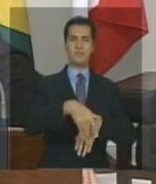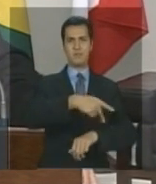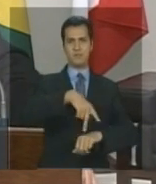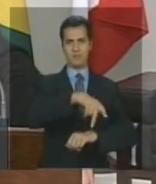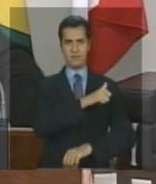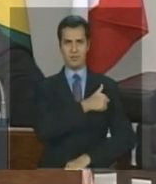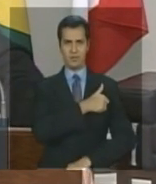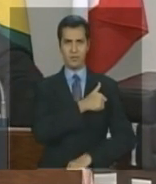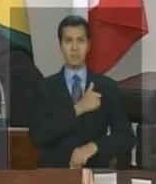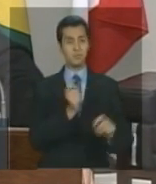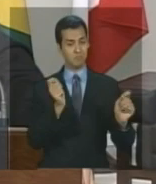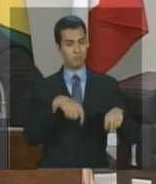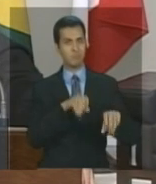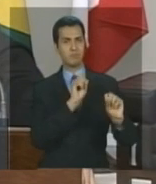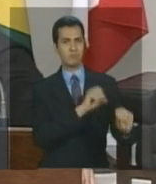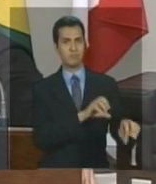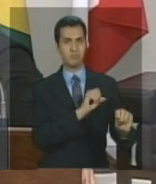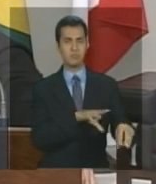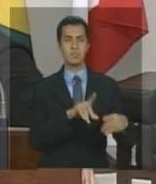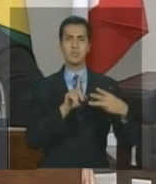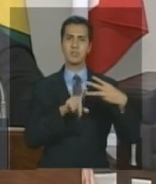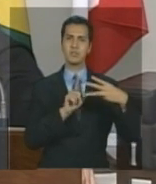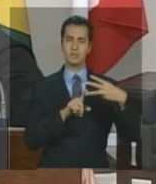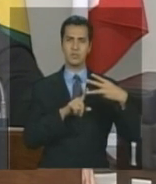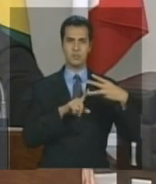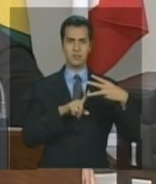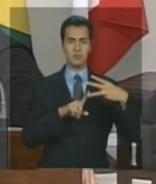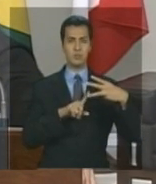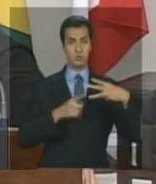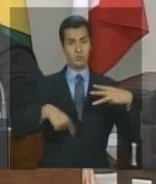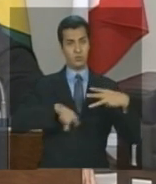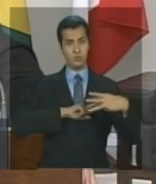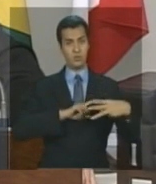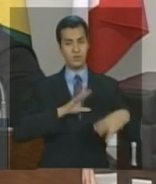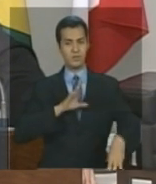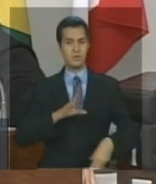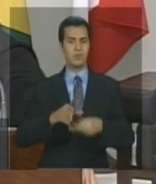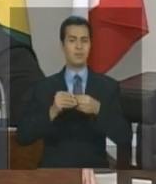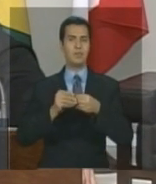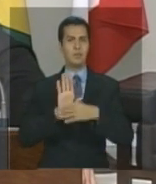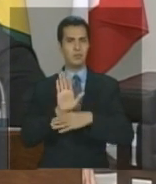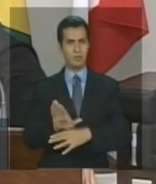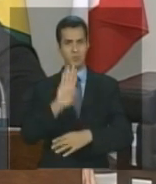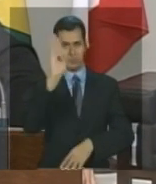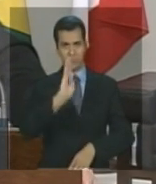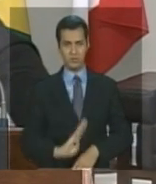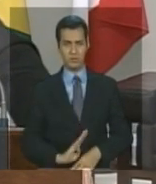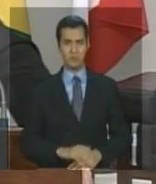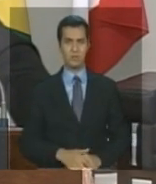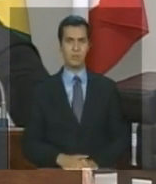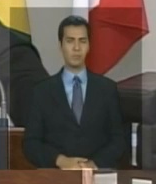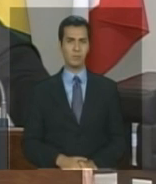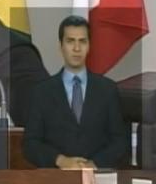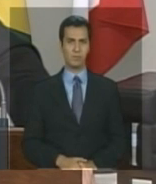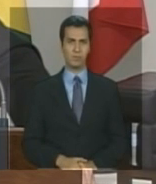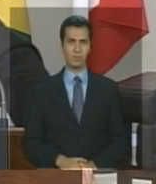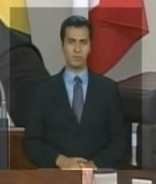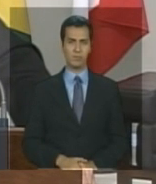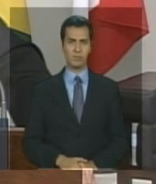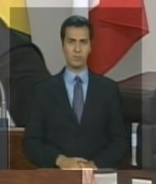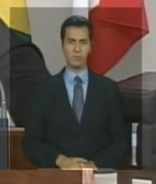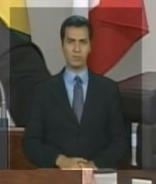build into this experience, e o terceiro elemento que nós queremos agregar a essa experiência dos brasileiros, has to do with experience,